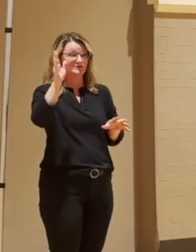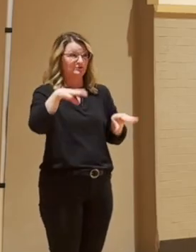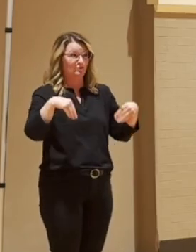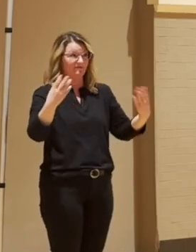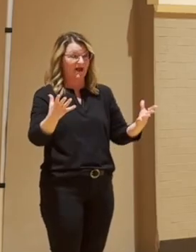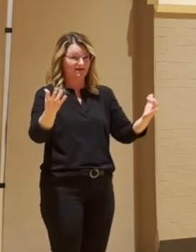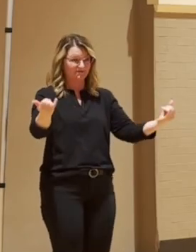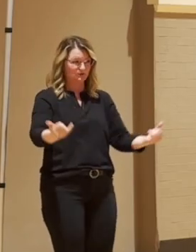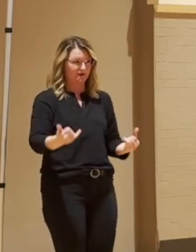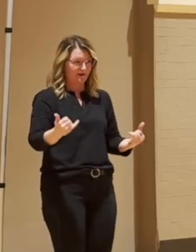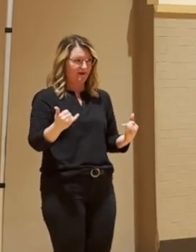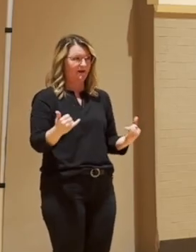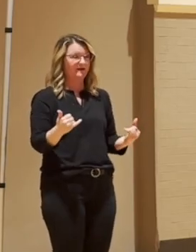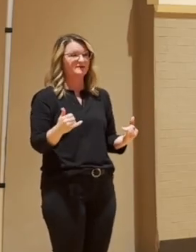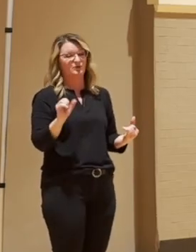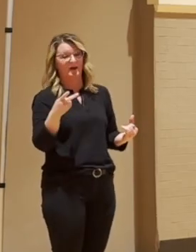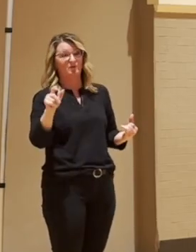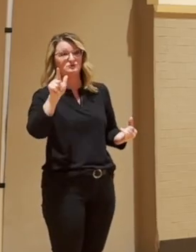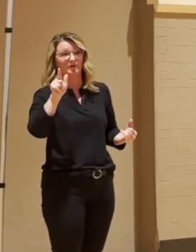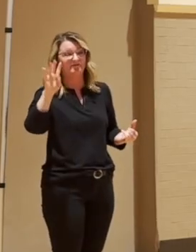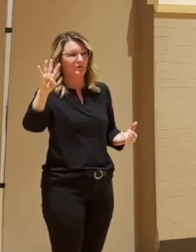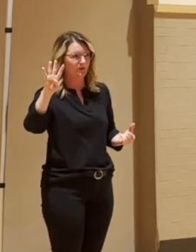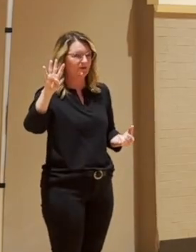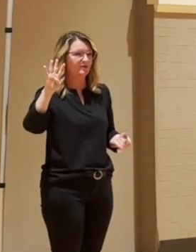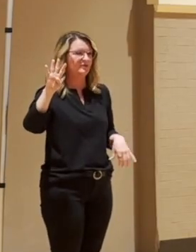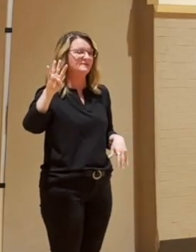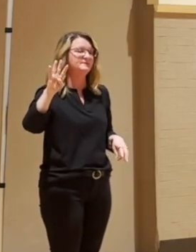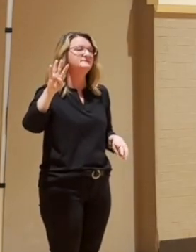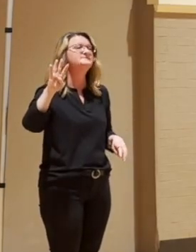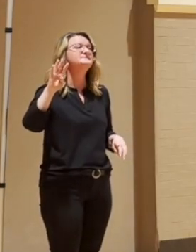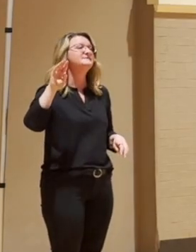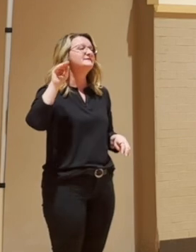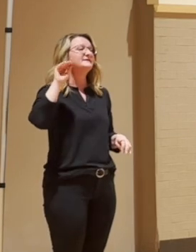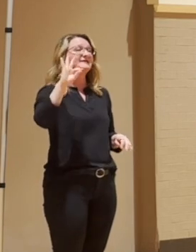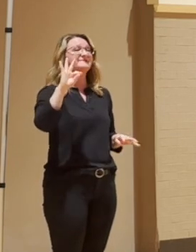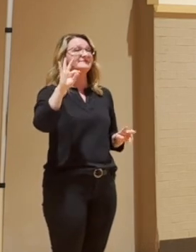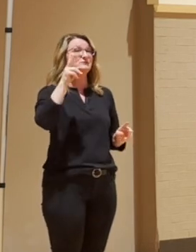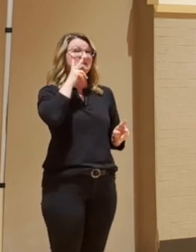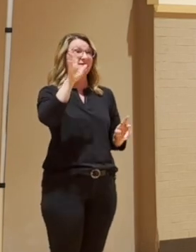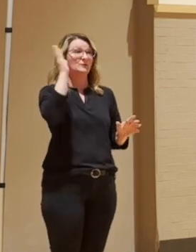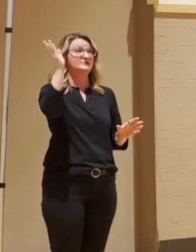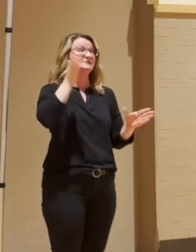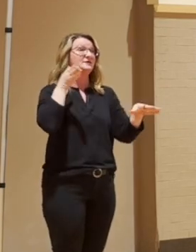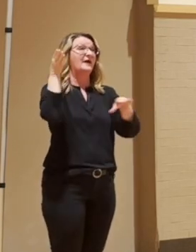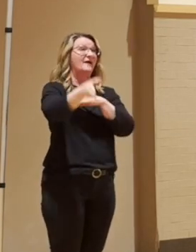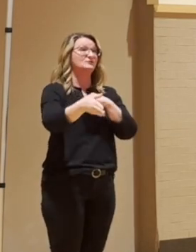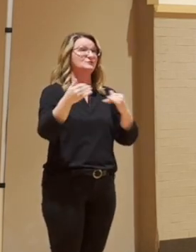provided as of today. So today is April 24th. If you are viewing this presentation after that